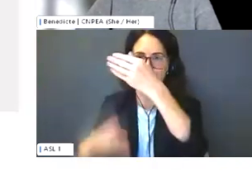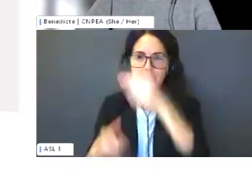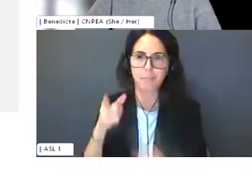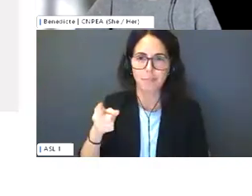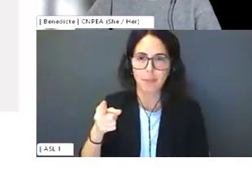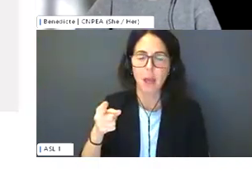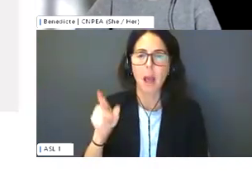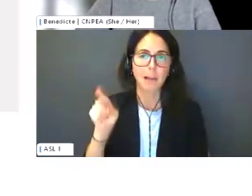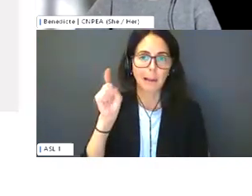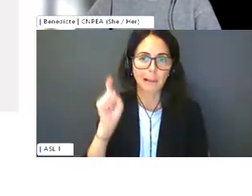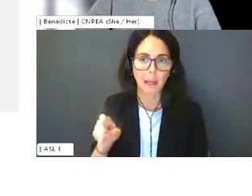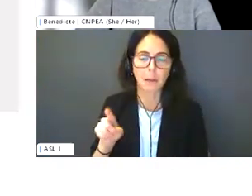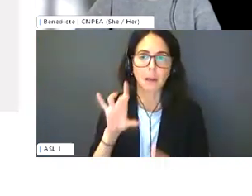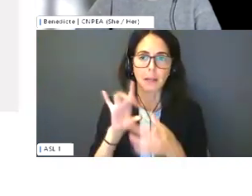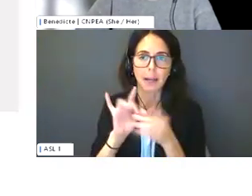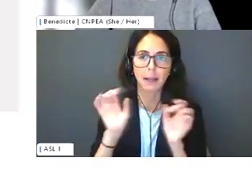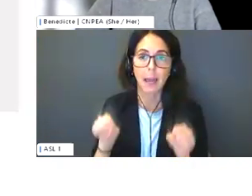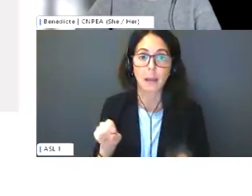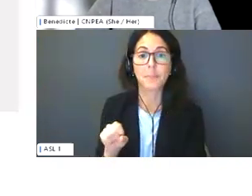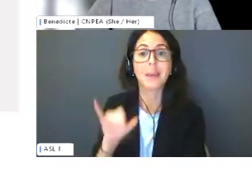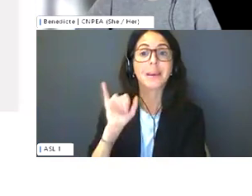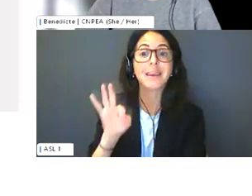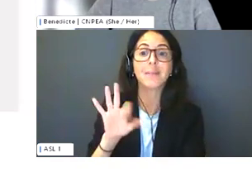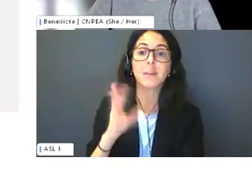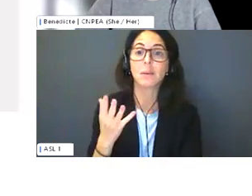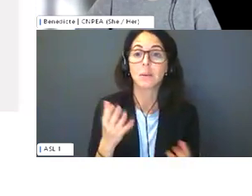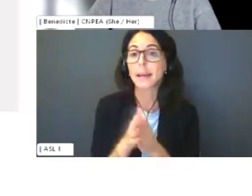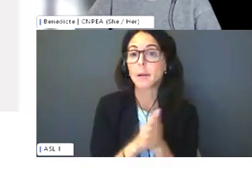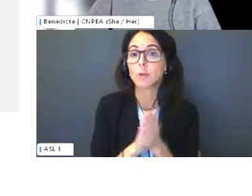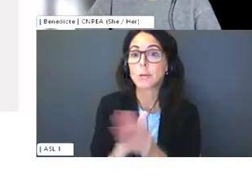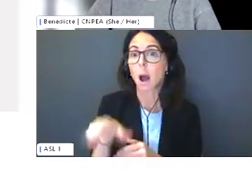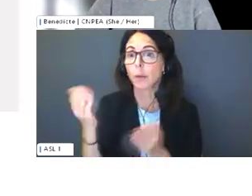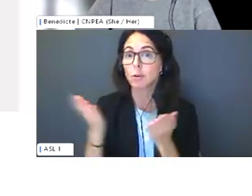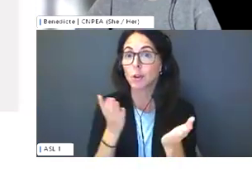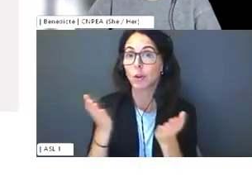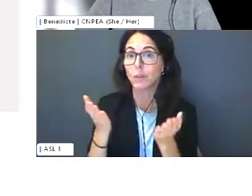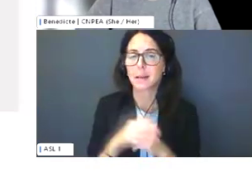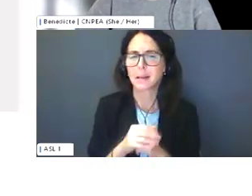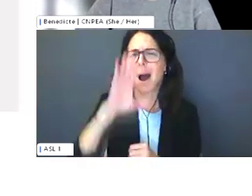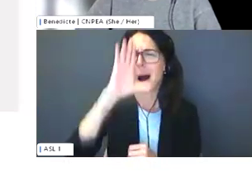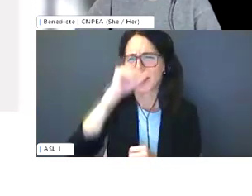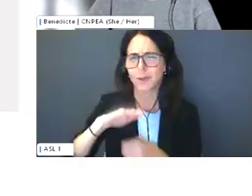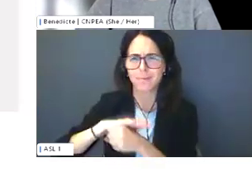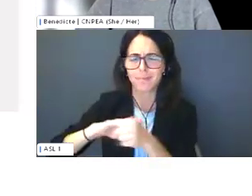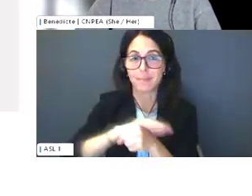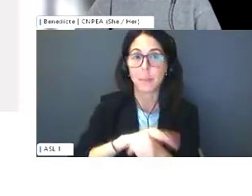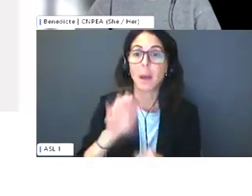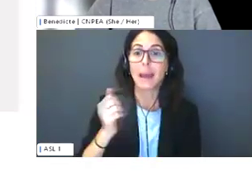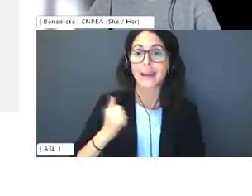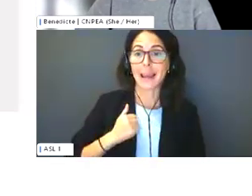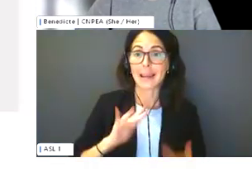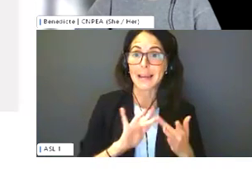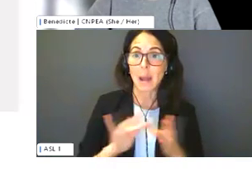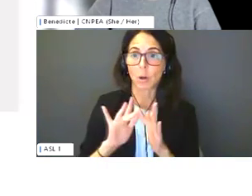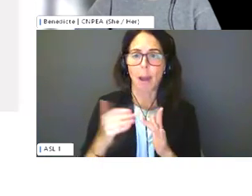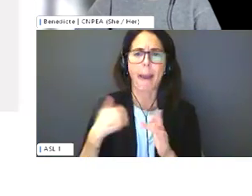that way. If you're looking for other services, because I know we have people from different jurisdictions, the Canadian network does have a listing,